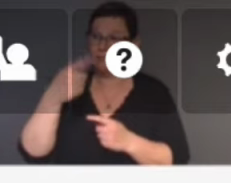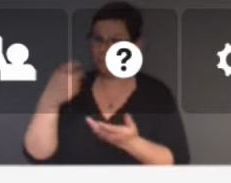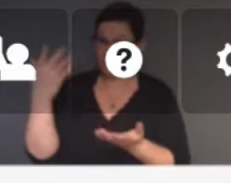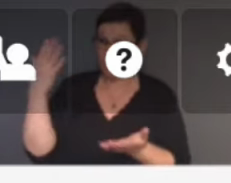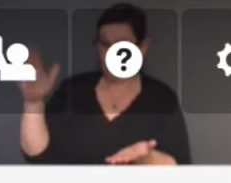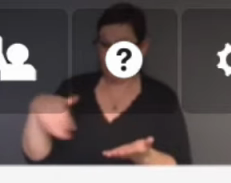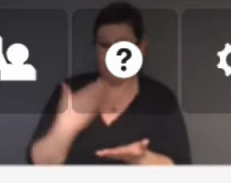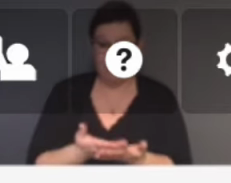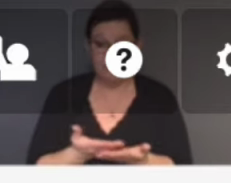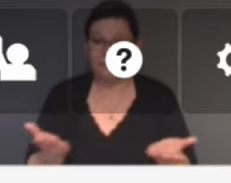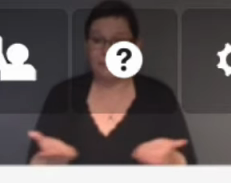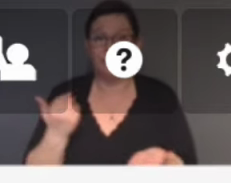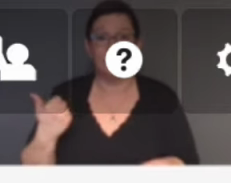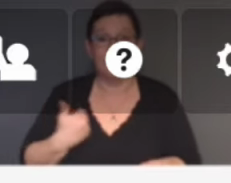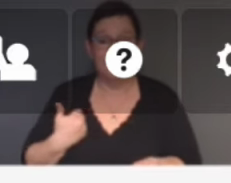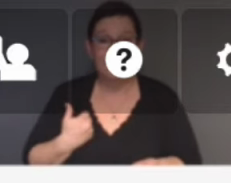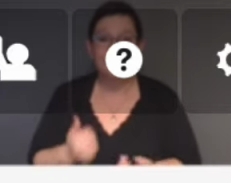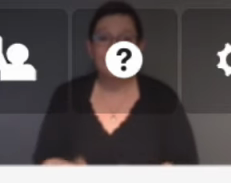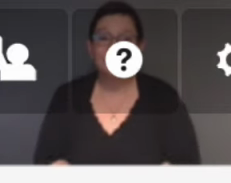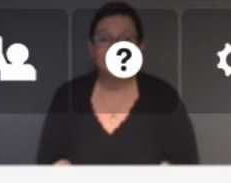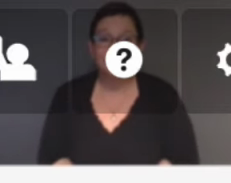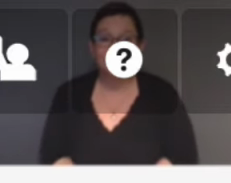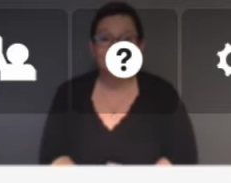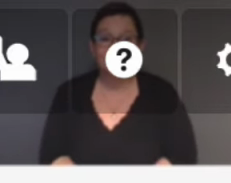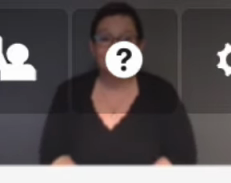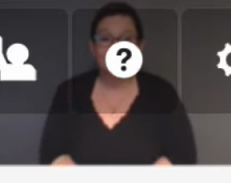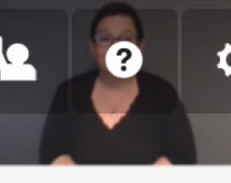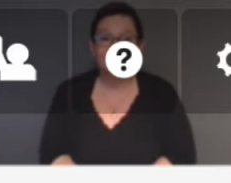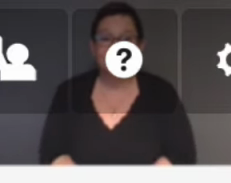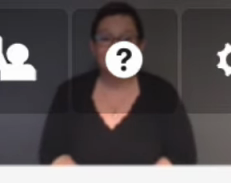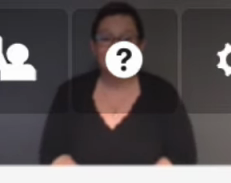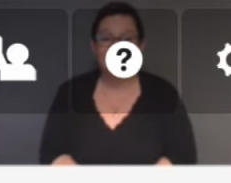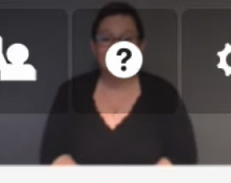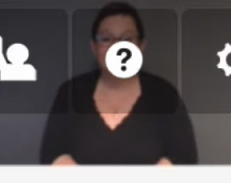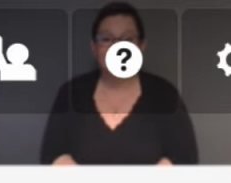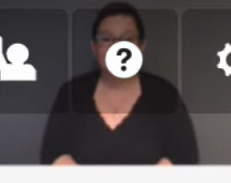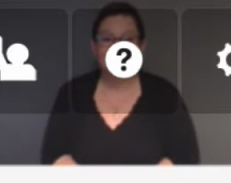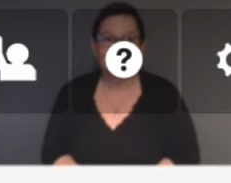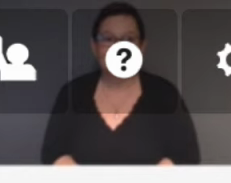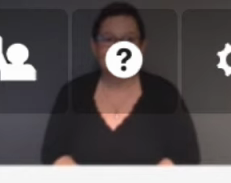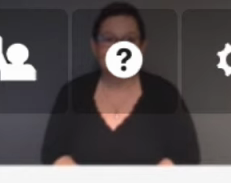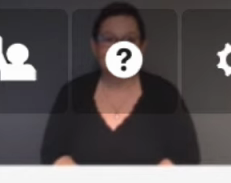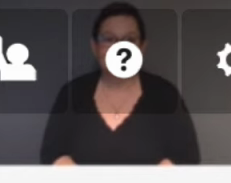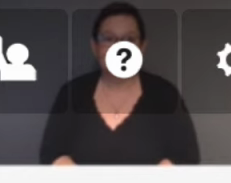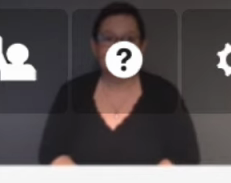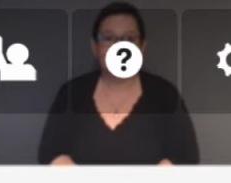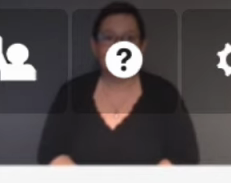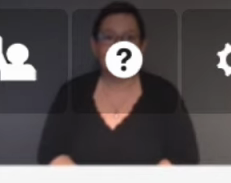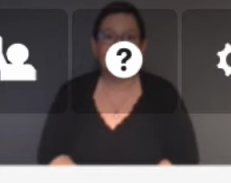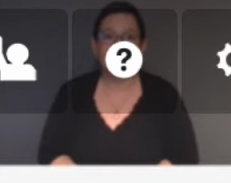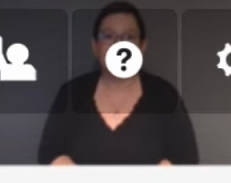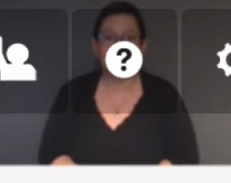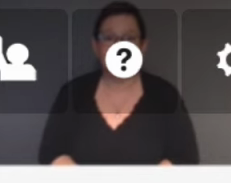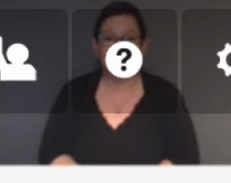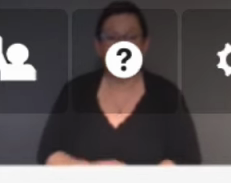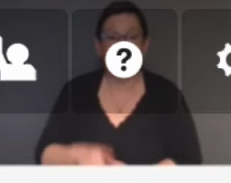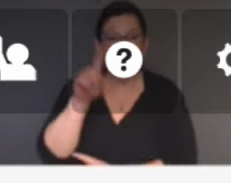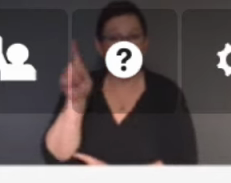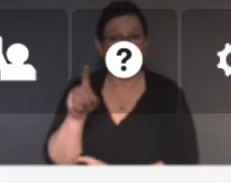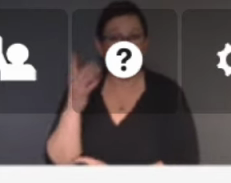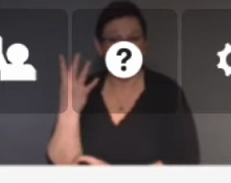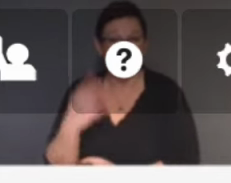Question 4. I live in Canada with my child, but my spouse lives outside Canada. How do I apply